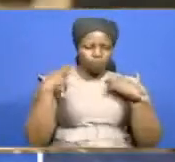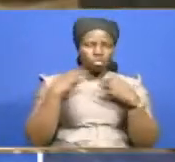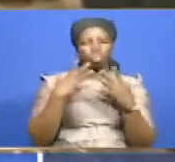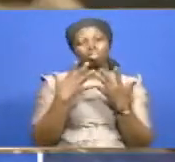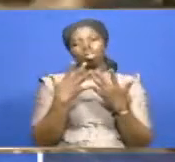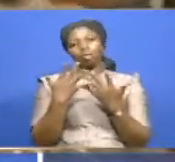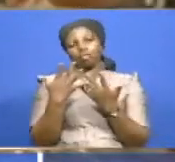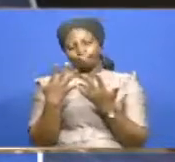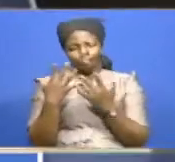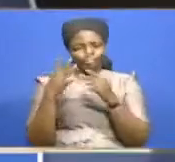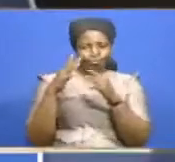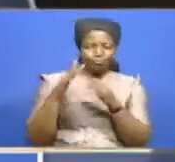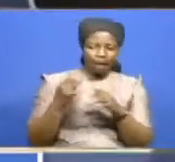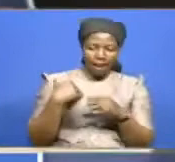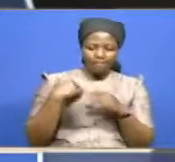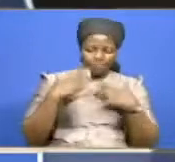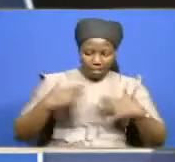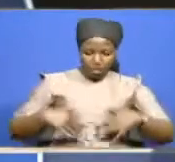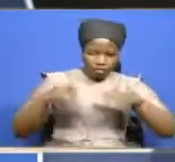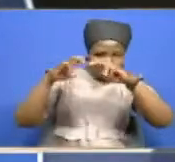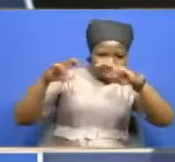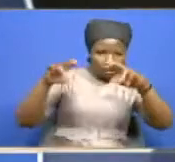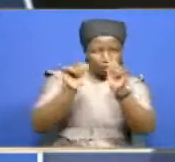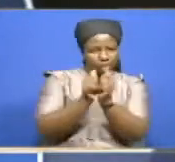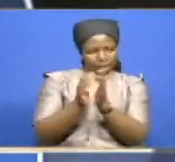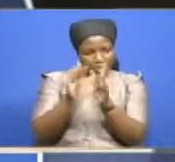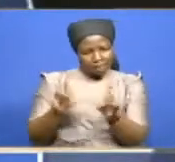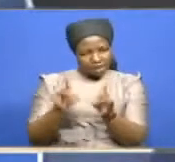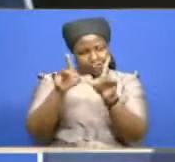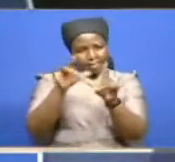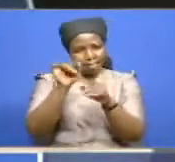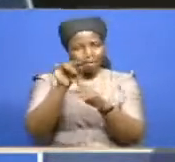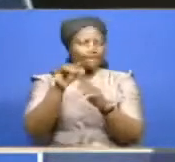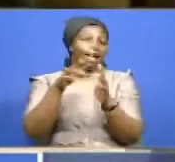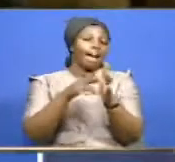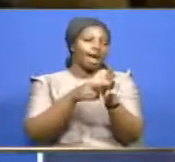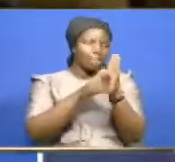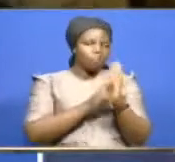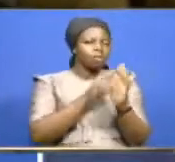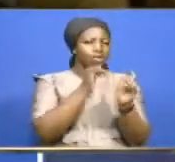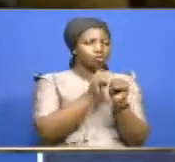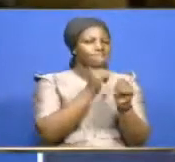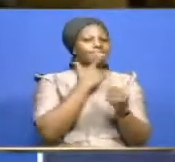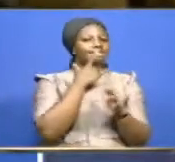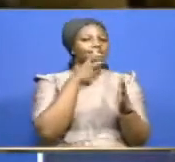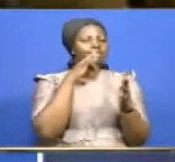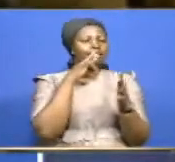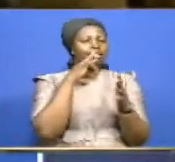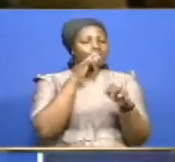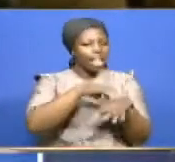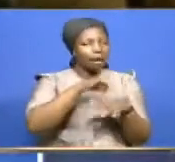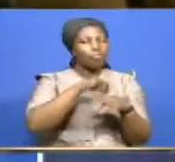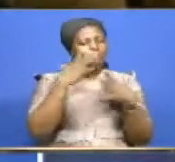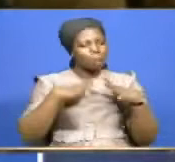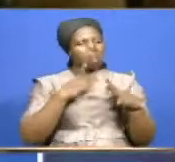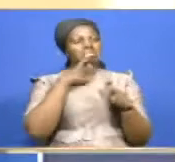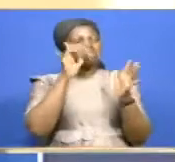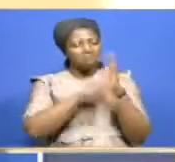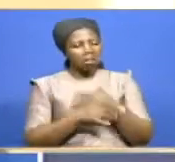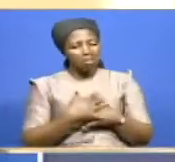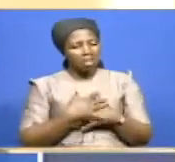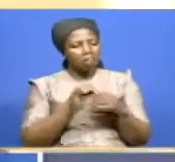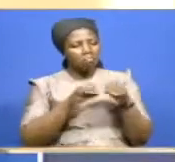examination and certification. This was a precautionary measure amid claims that mitumba clothes could spread the COVID-19